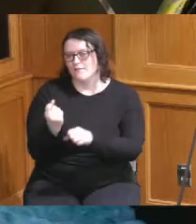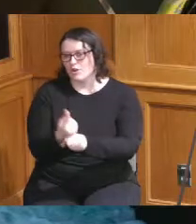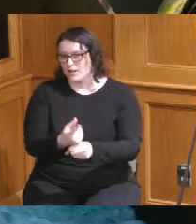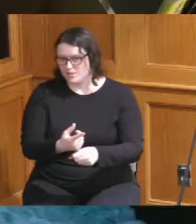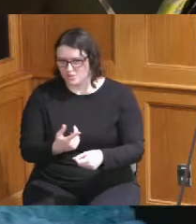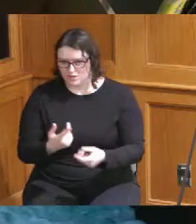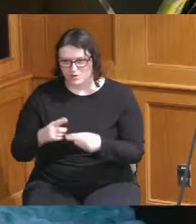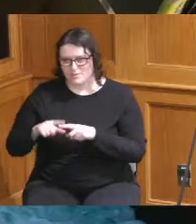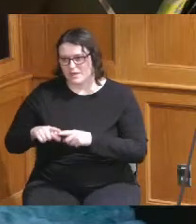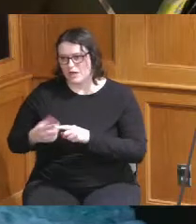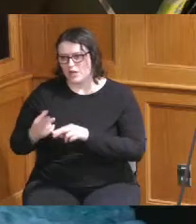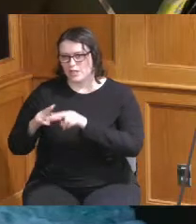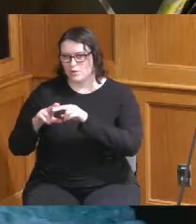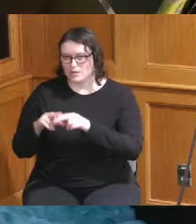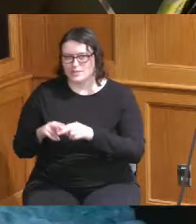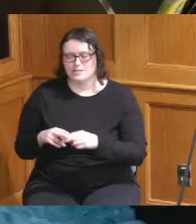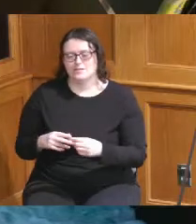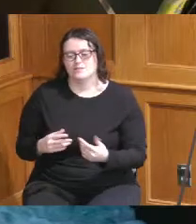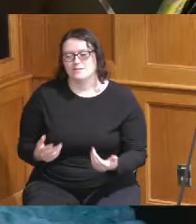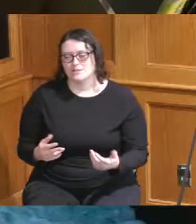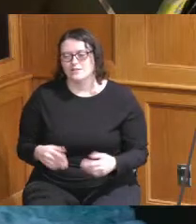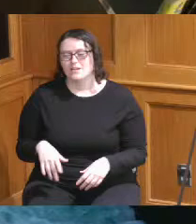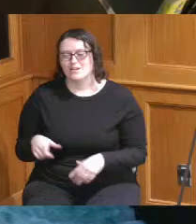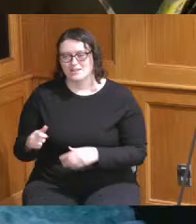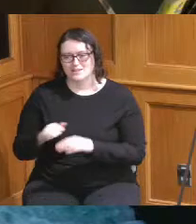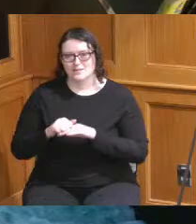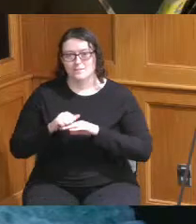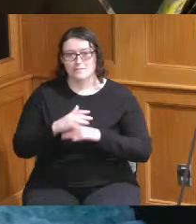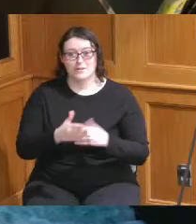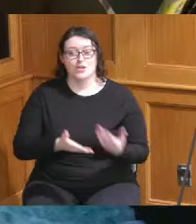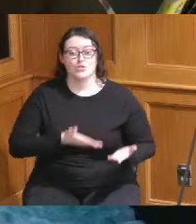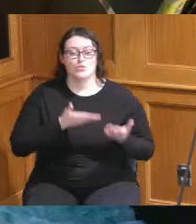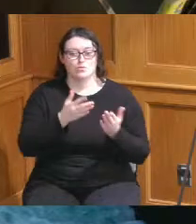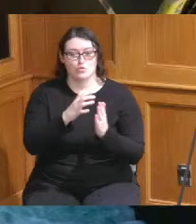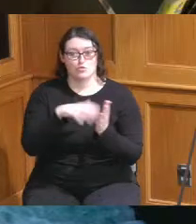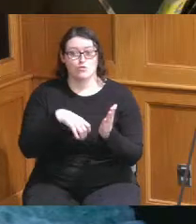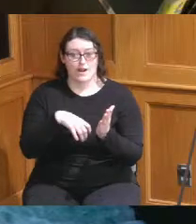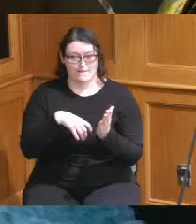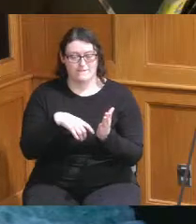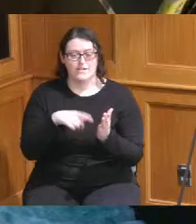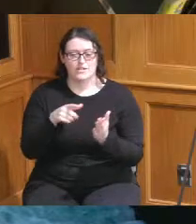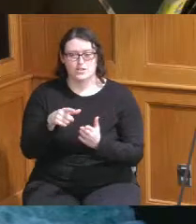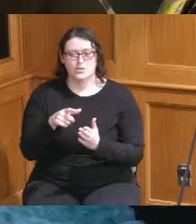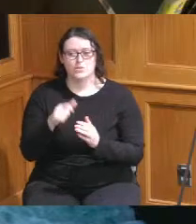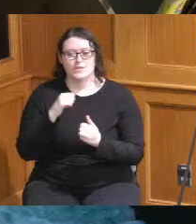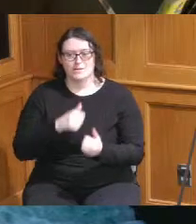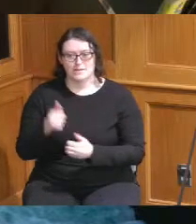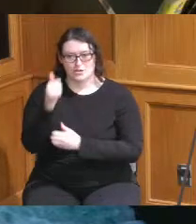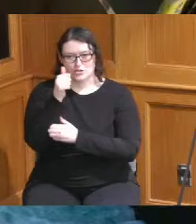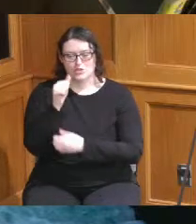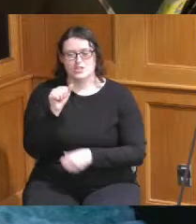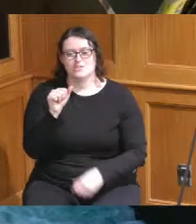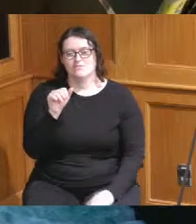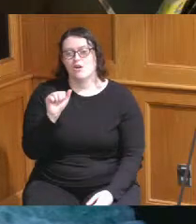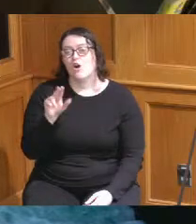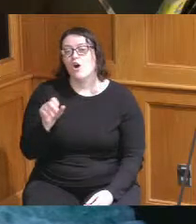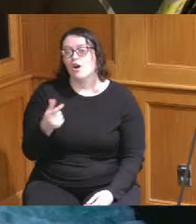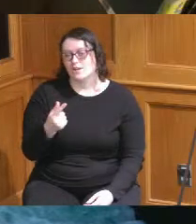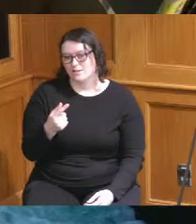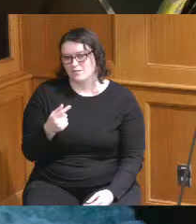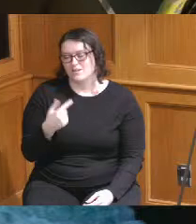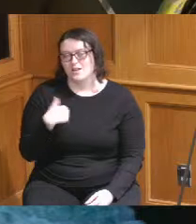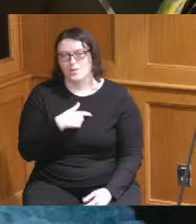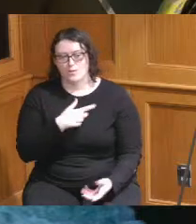any increases in the coming year, and submit a draft to the county administration in August. And then we